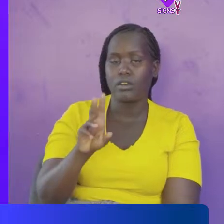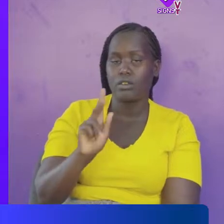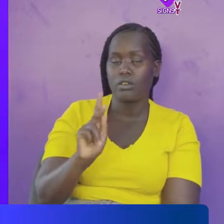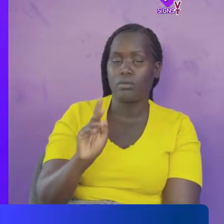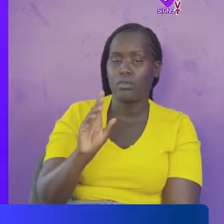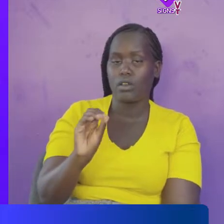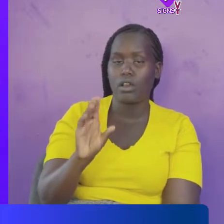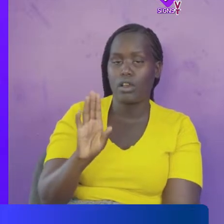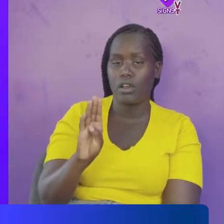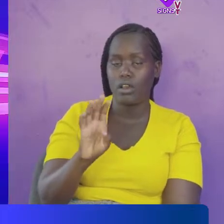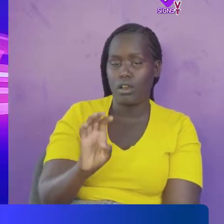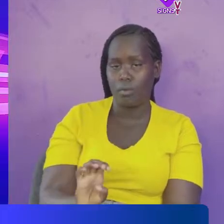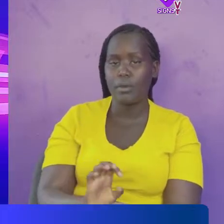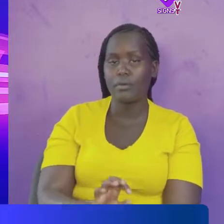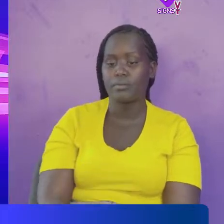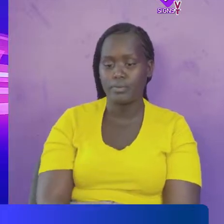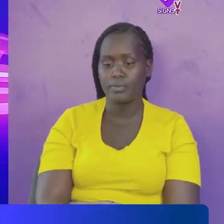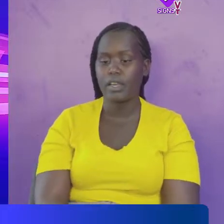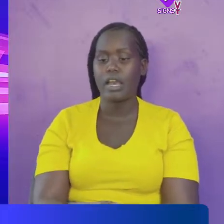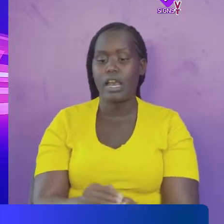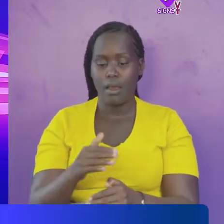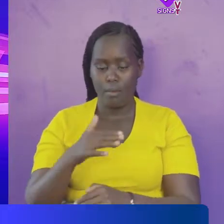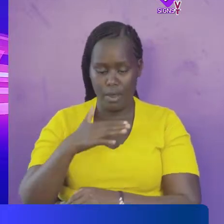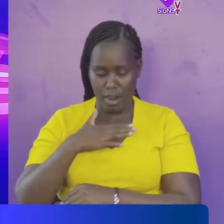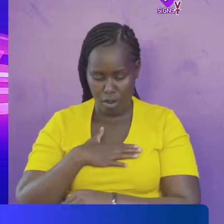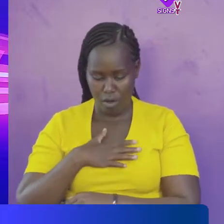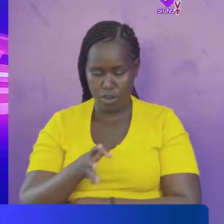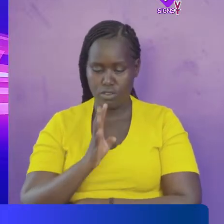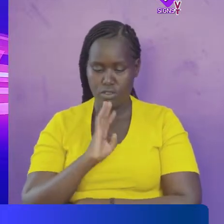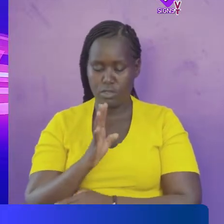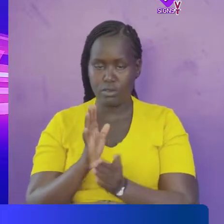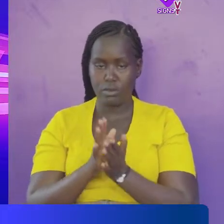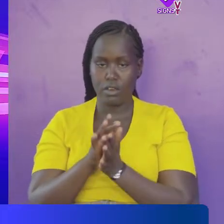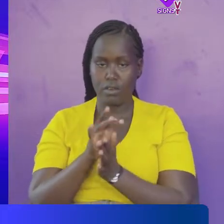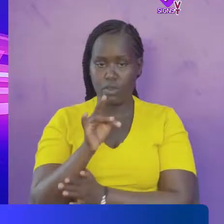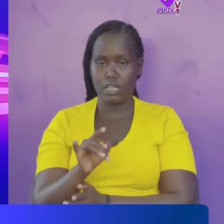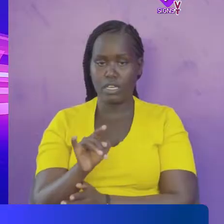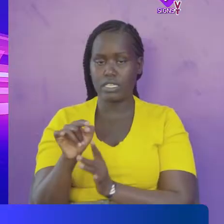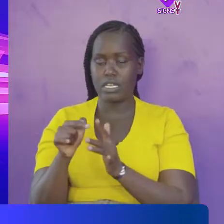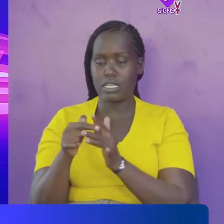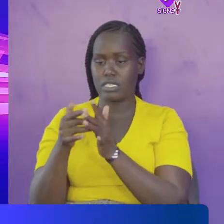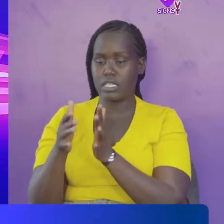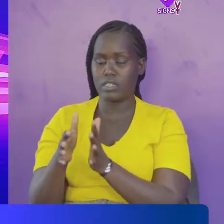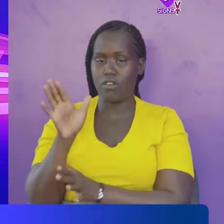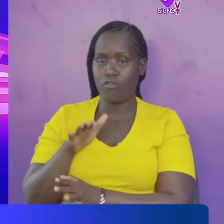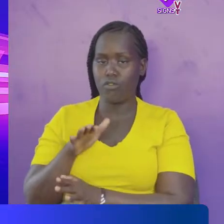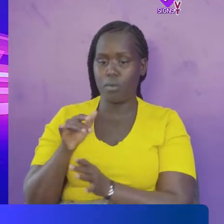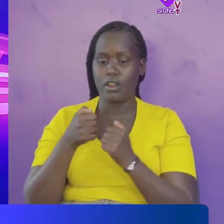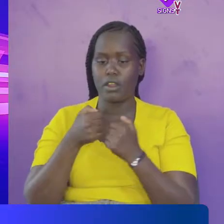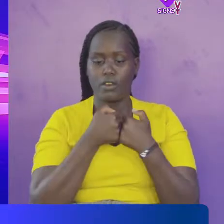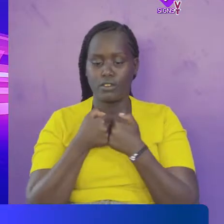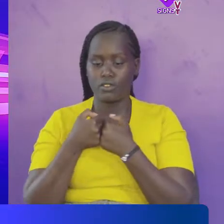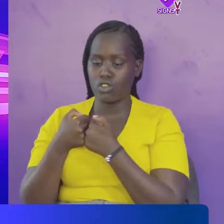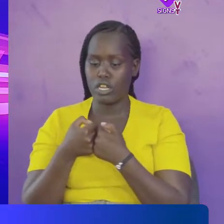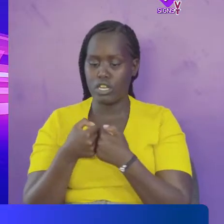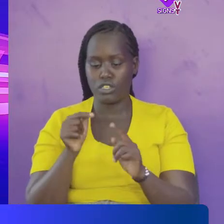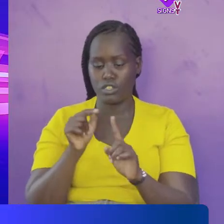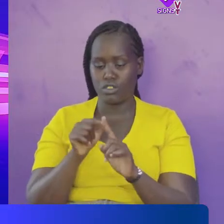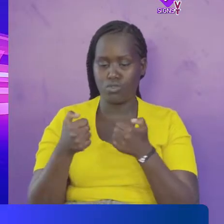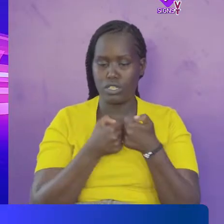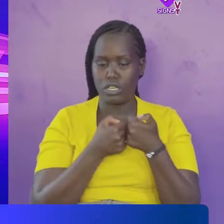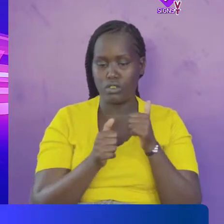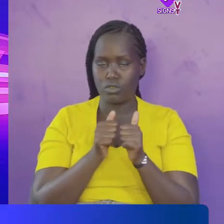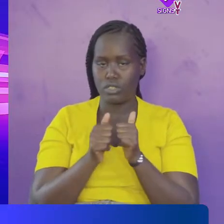Right. It has been an honor to speak with you. She is the co-founding member of Women Challenged to Challenge, which is a